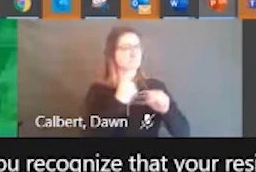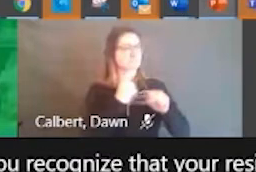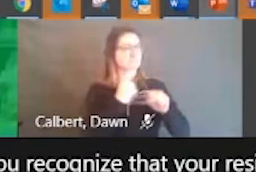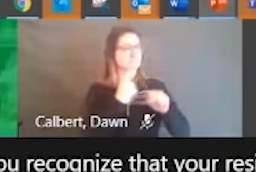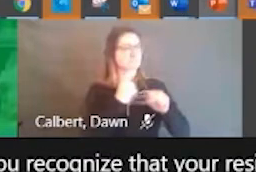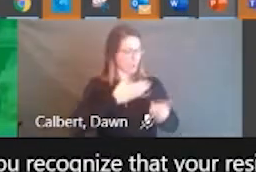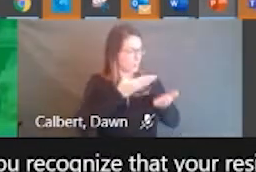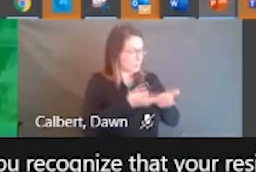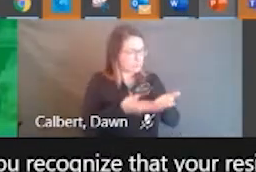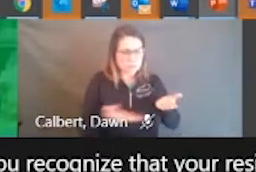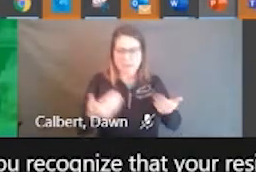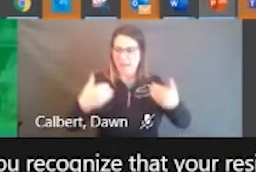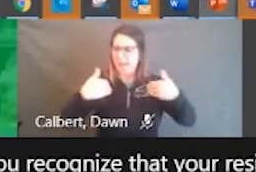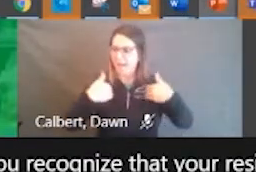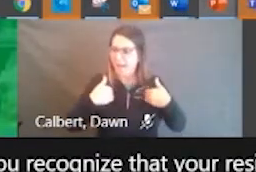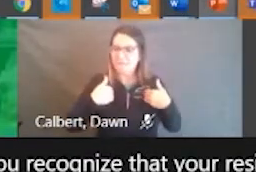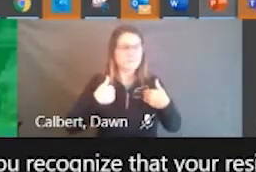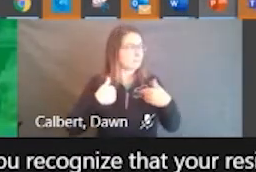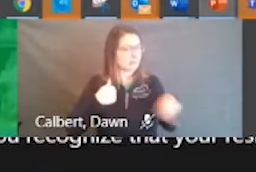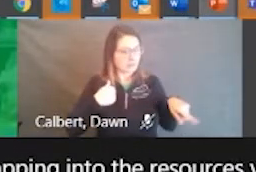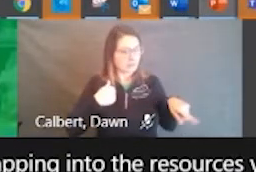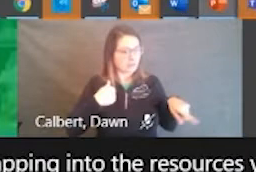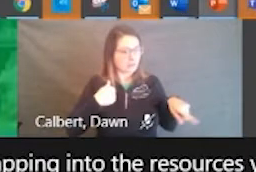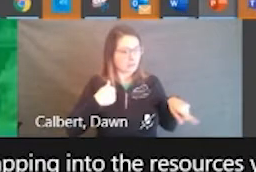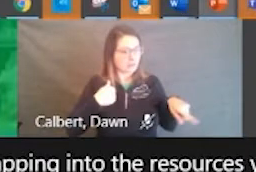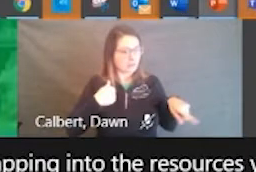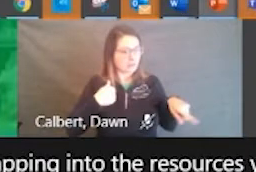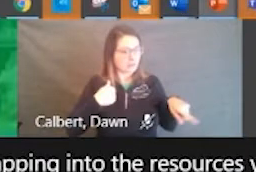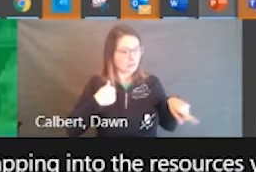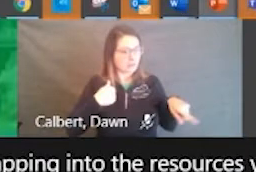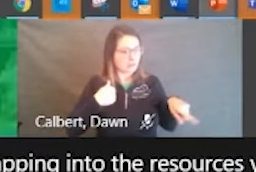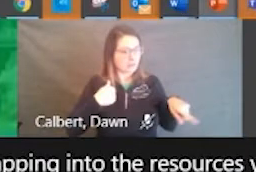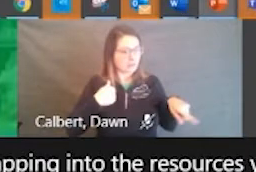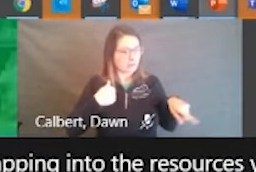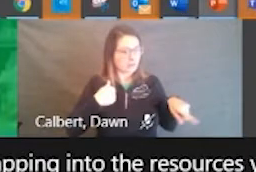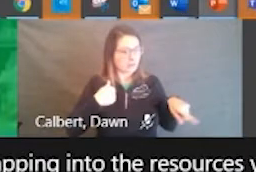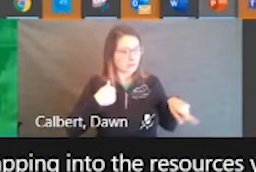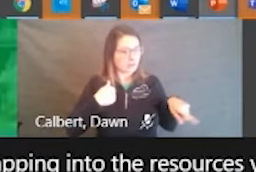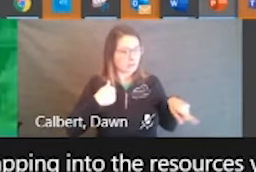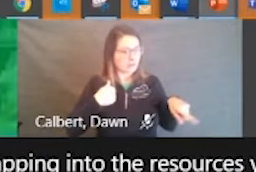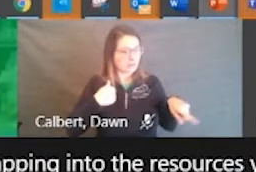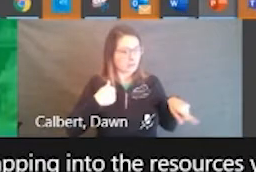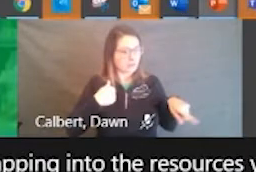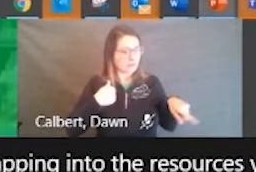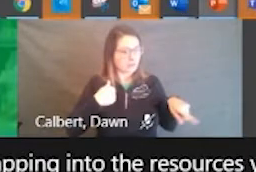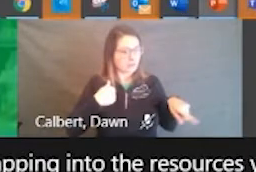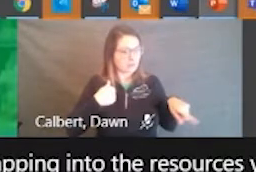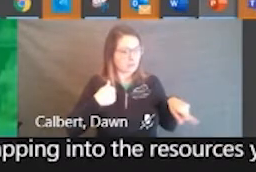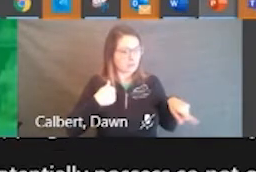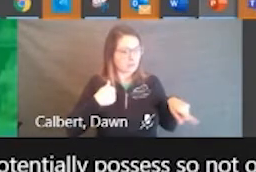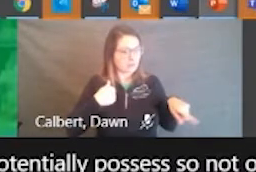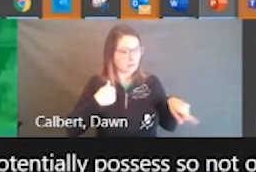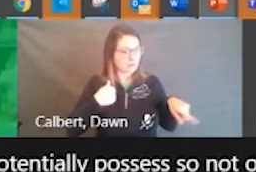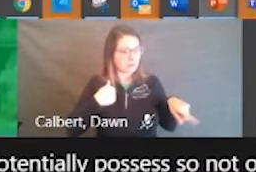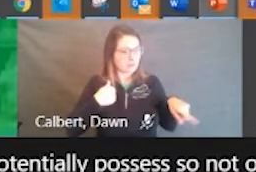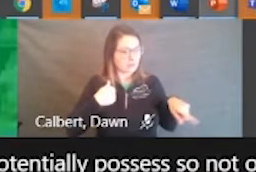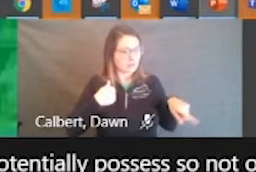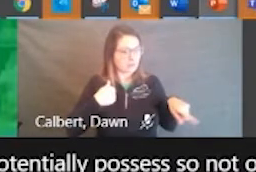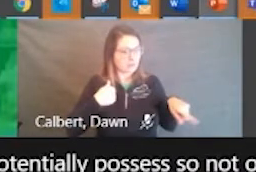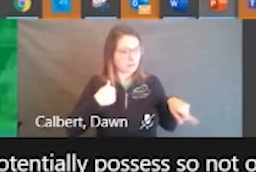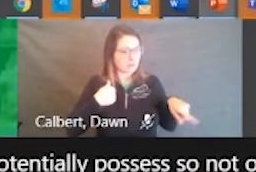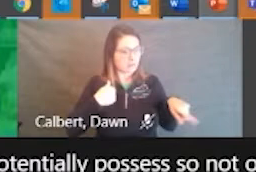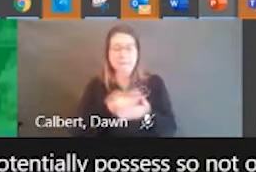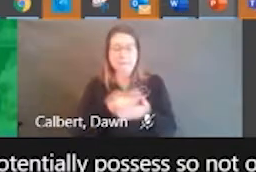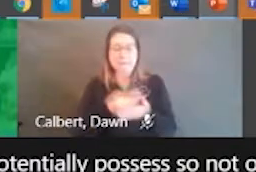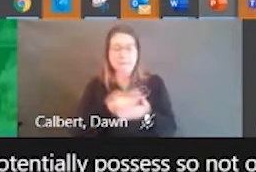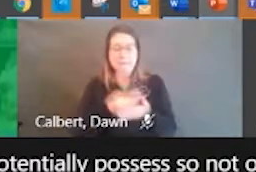or could potentially possess. So not only do you maximize your talents, mindset, abilities, relationships, money, physical